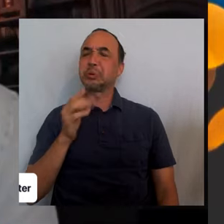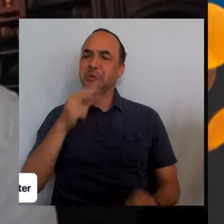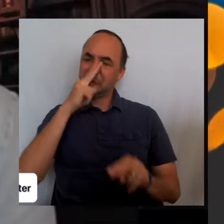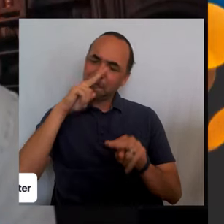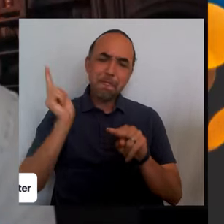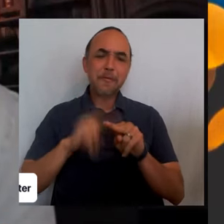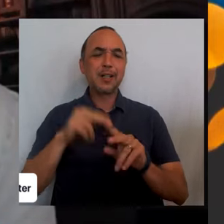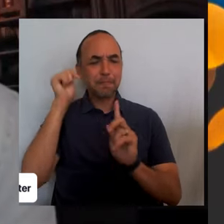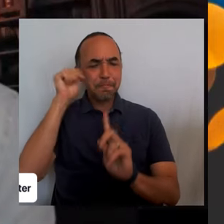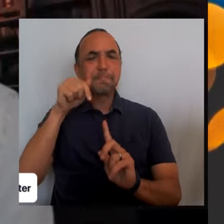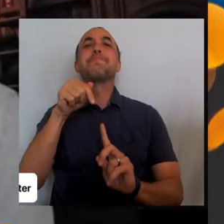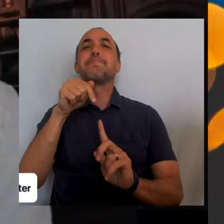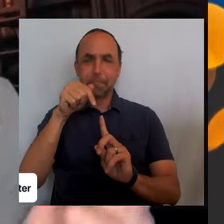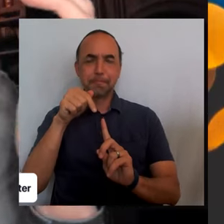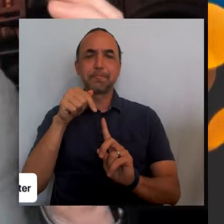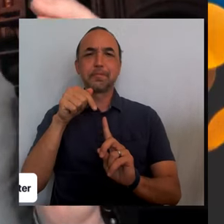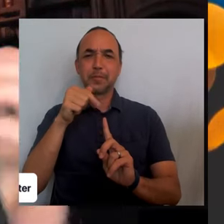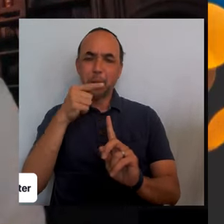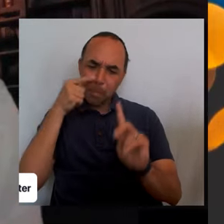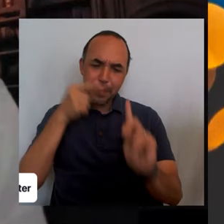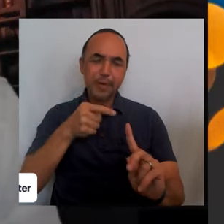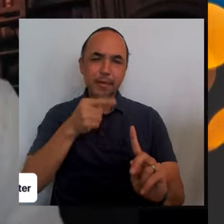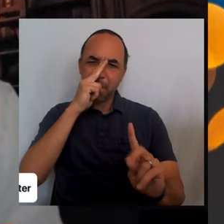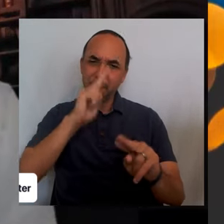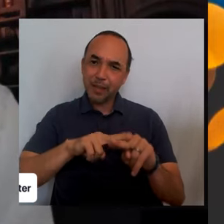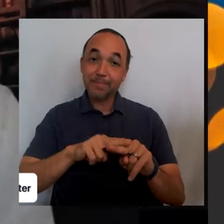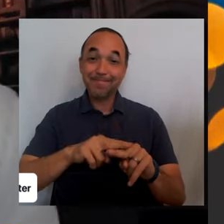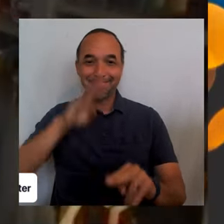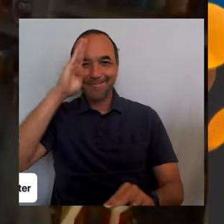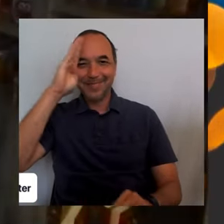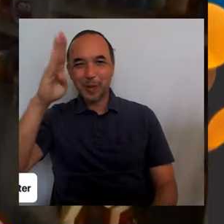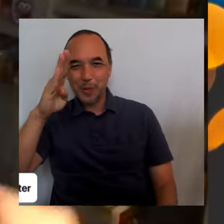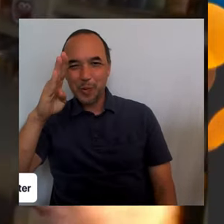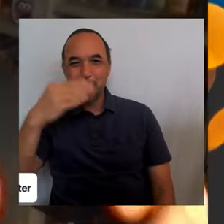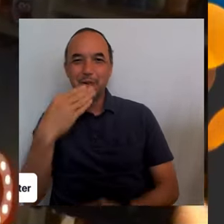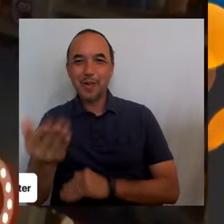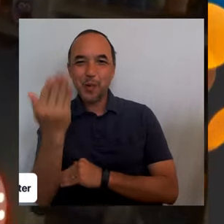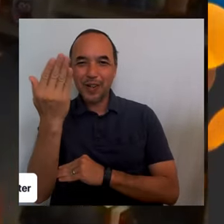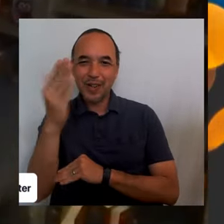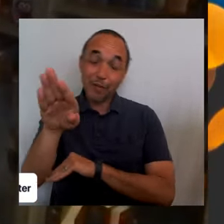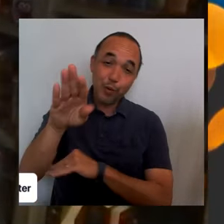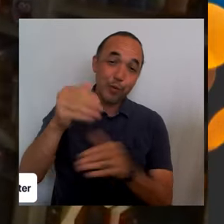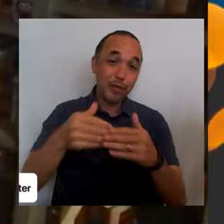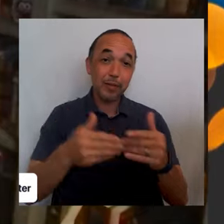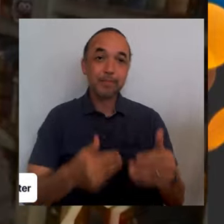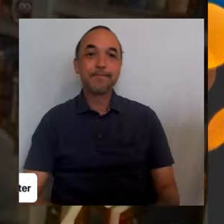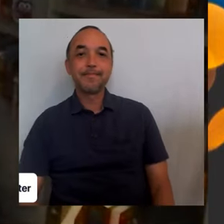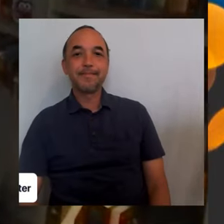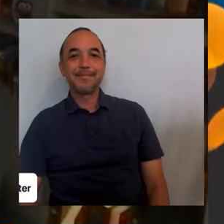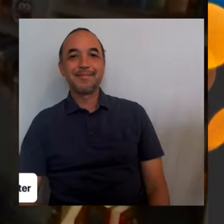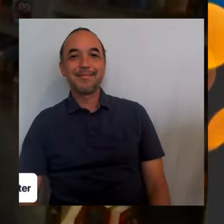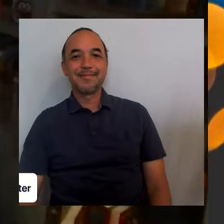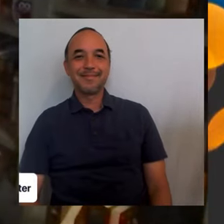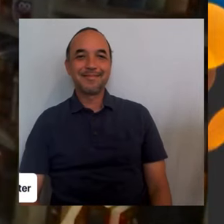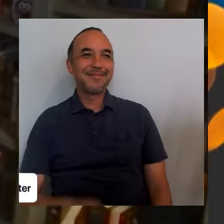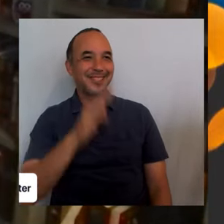setting. We are here to have fun. So hello, Steve. Good morning. Good afternoon. Hello. Yes. Good to see you. Thank